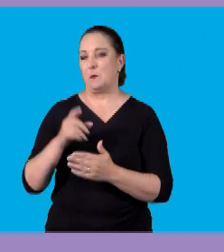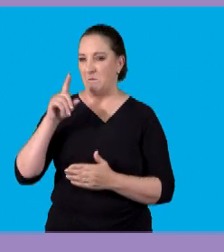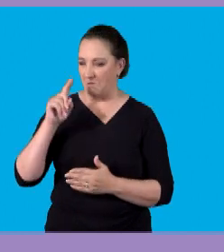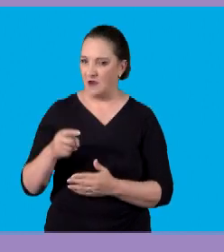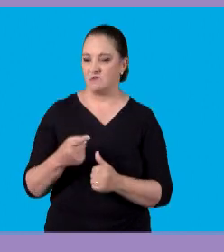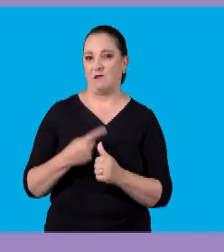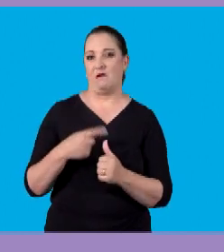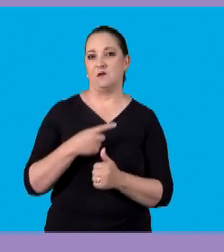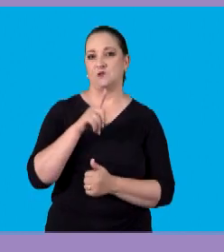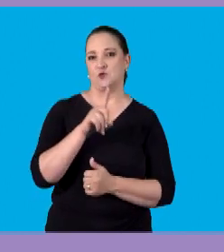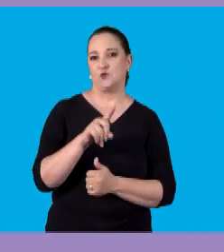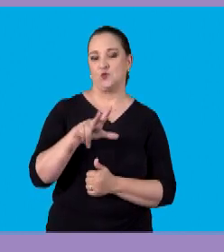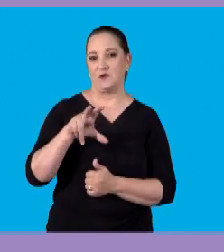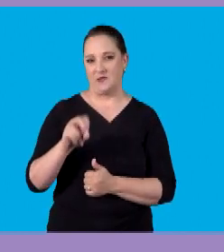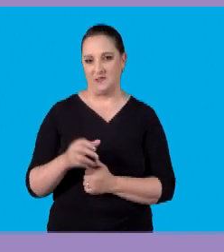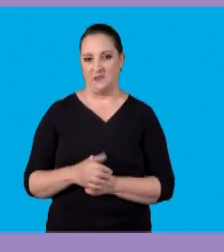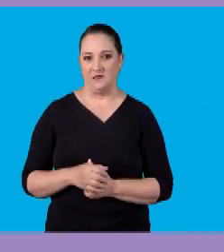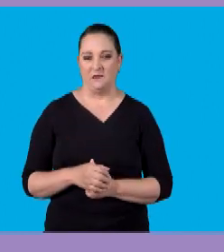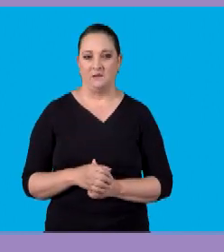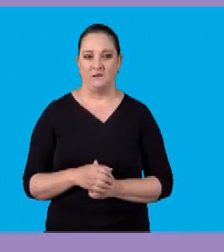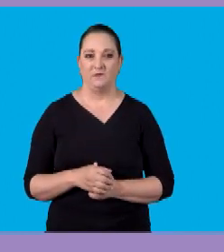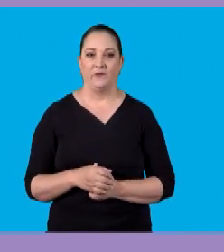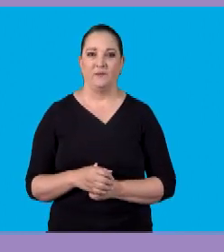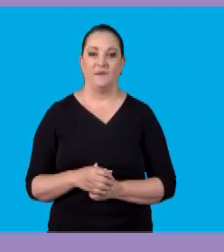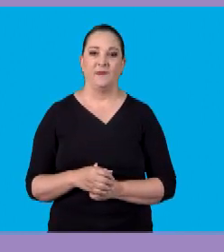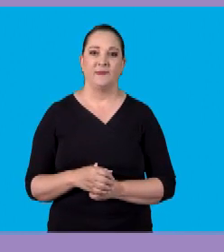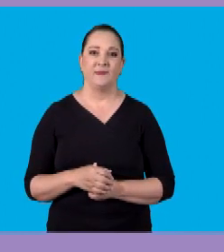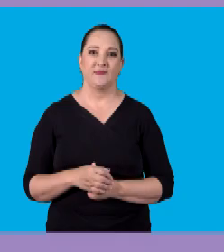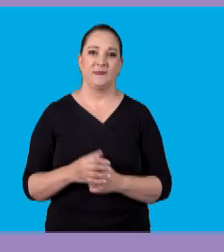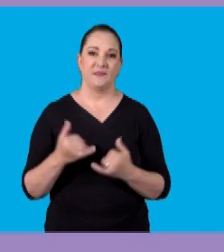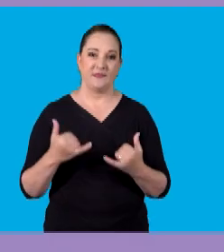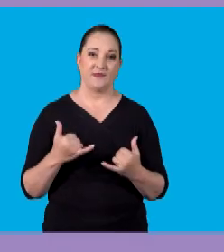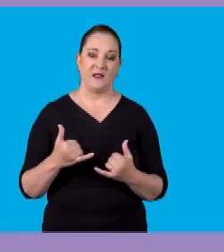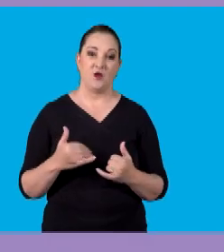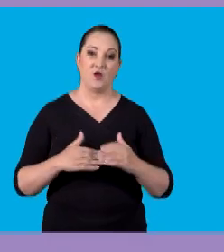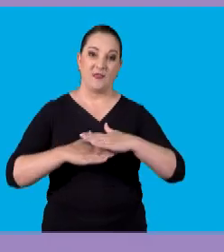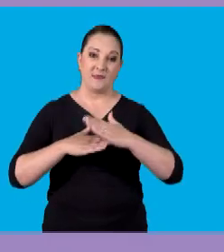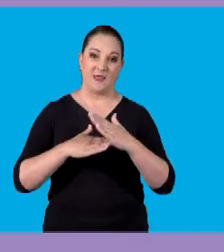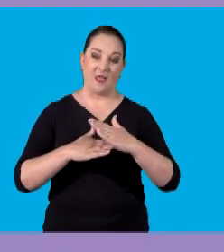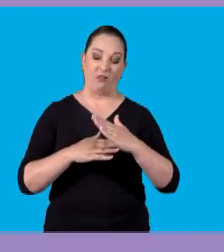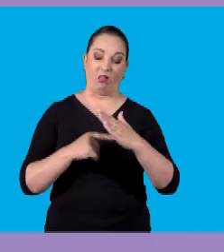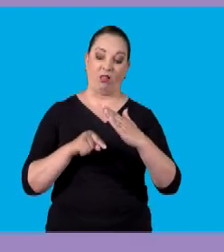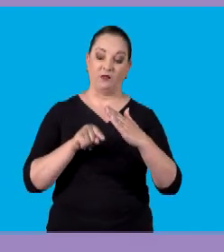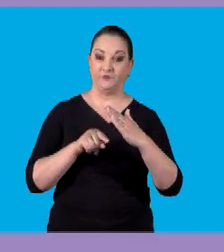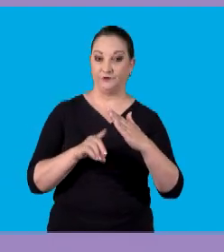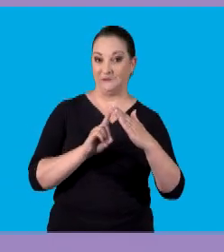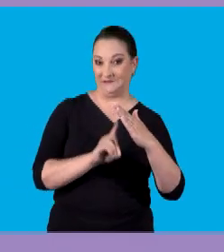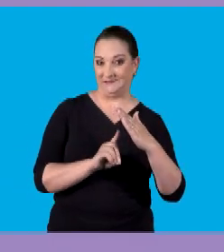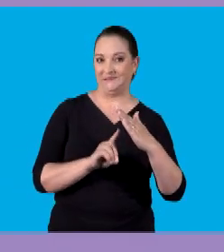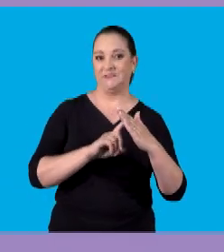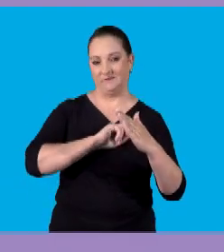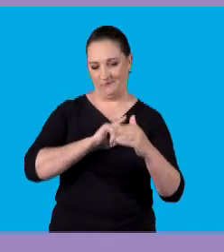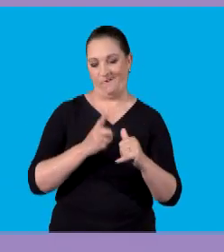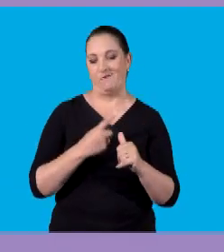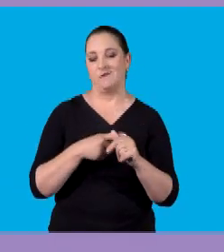180 degrees. And from 100, for us to get 180 degrees, that means that angle D is equals to